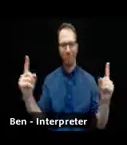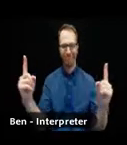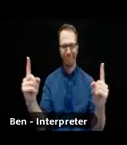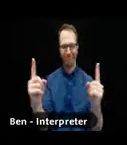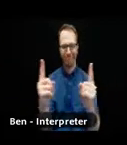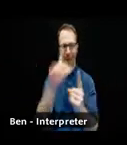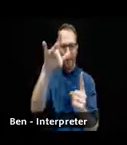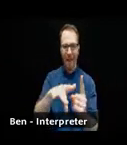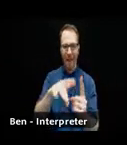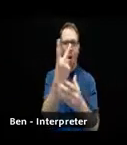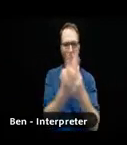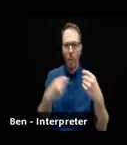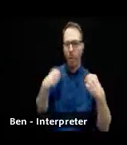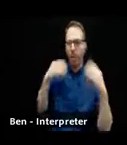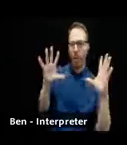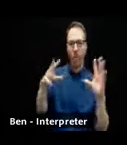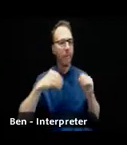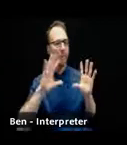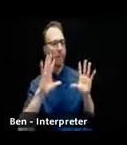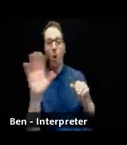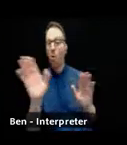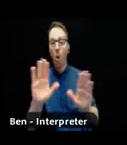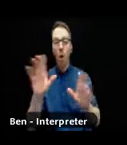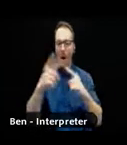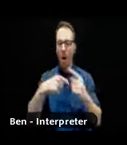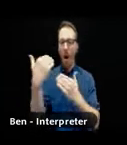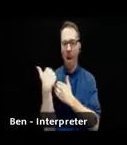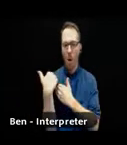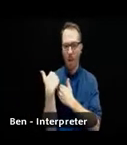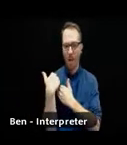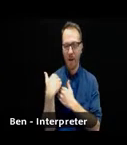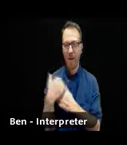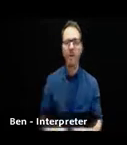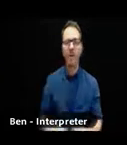rather accountability about a thing that has occurred.